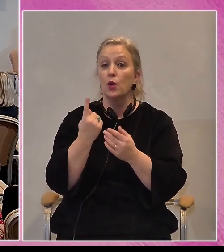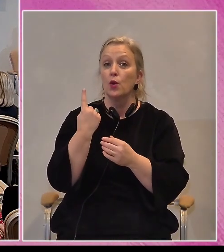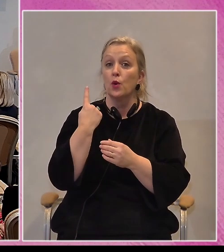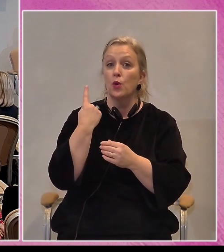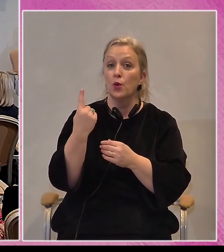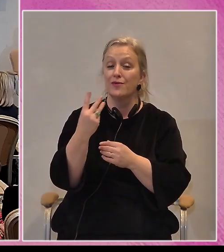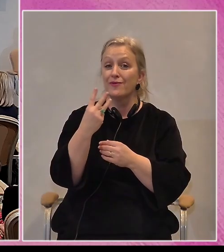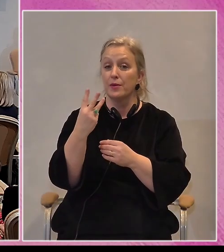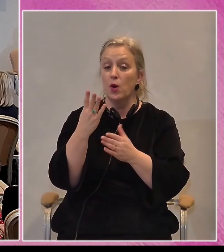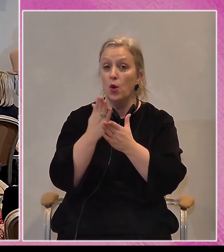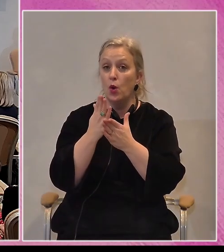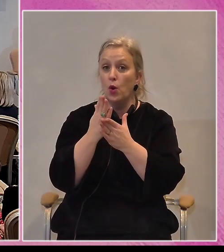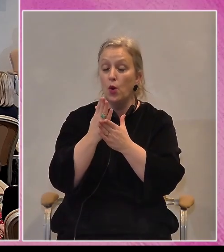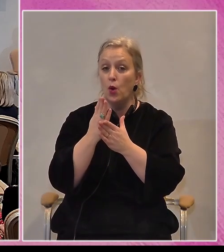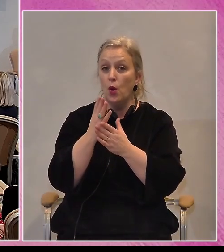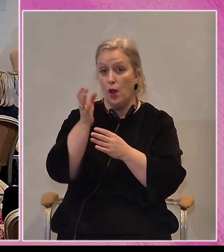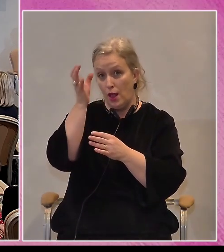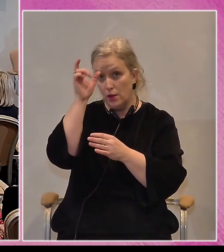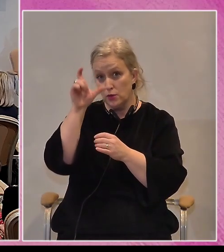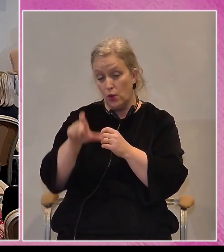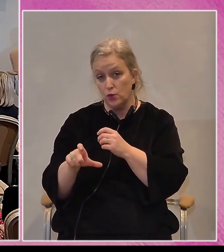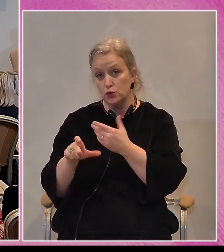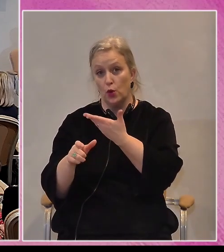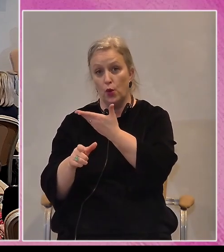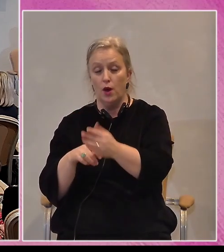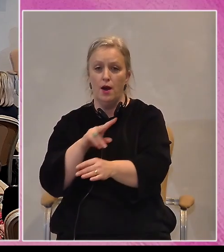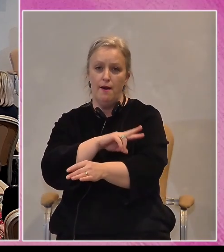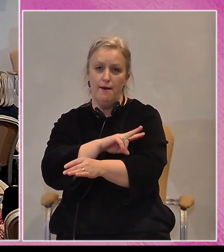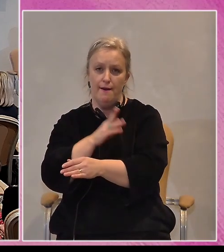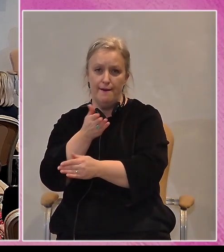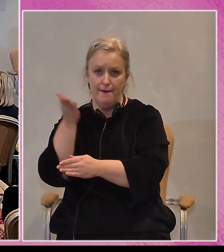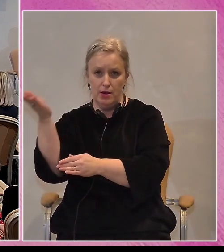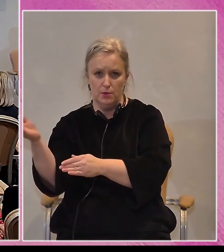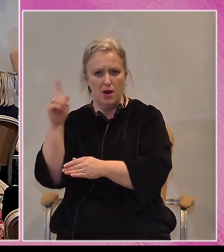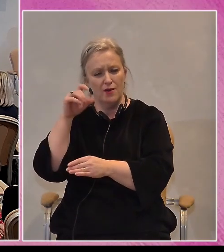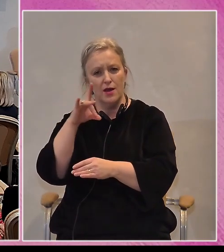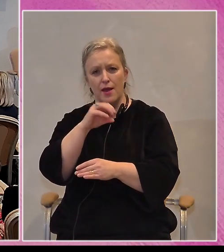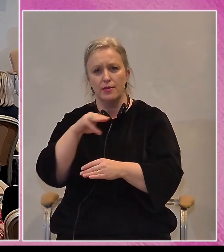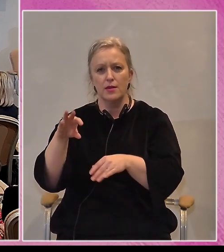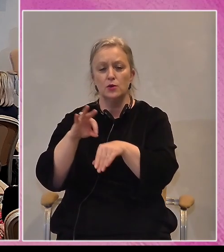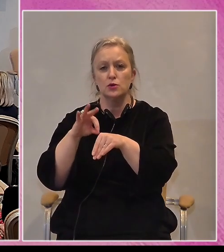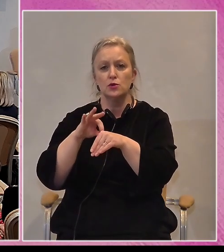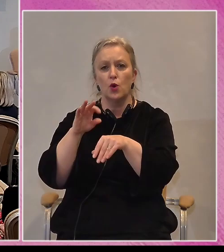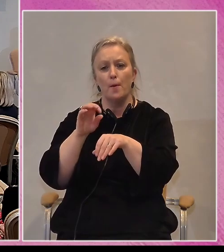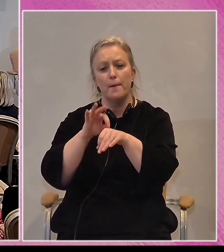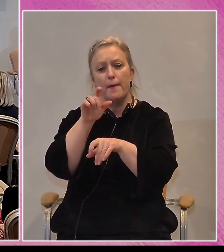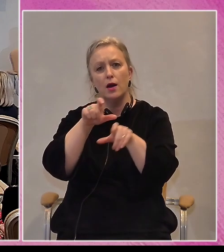We got one question online. Dr. Eve Õiglane-Šlik, what do you think?